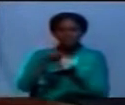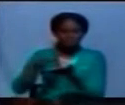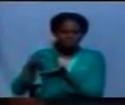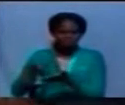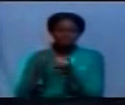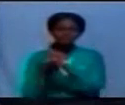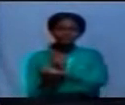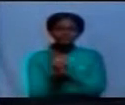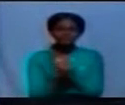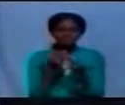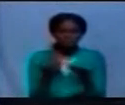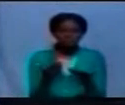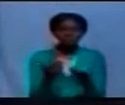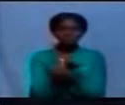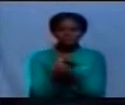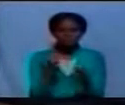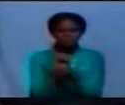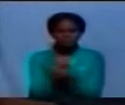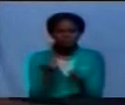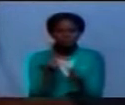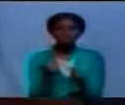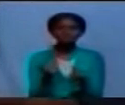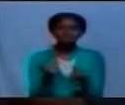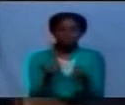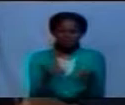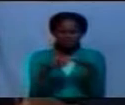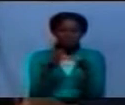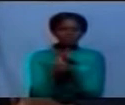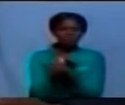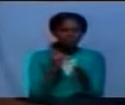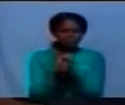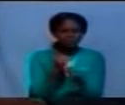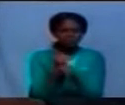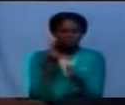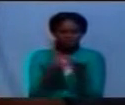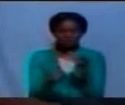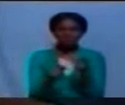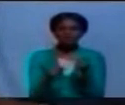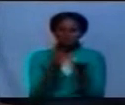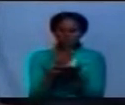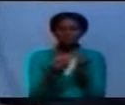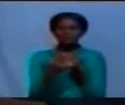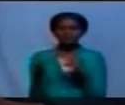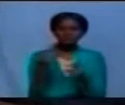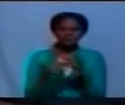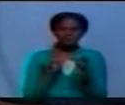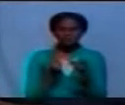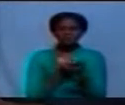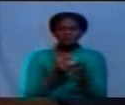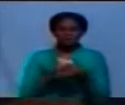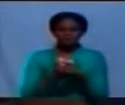secure, they are transparent, we offer the solutions that people want. So those are the things we debate about. How can